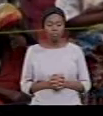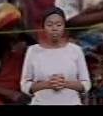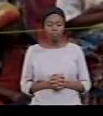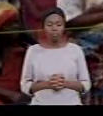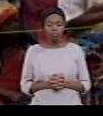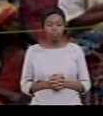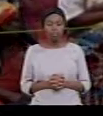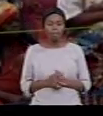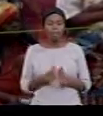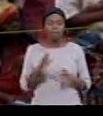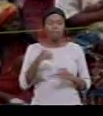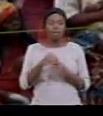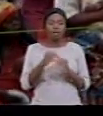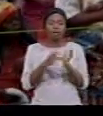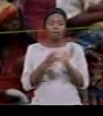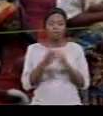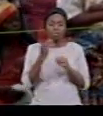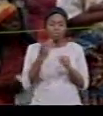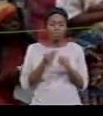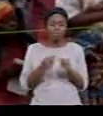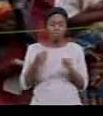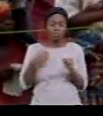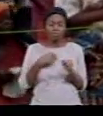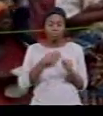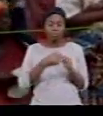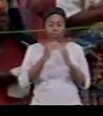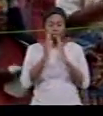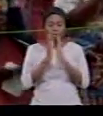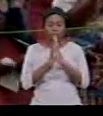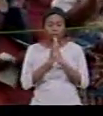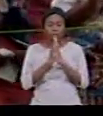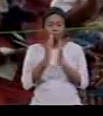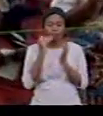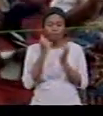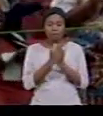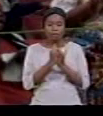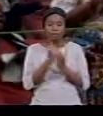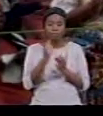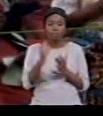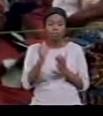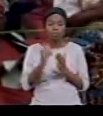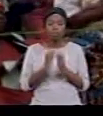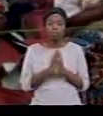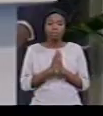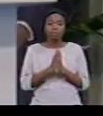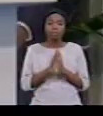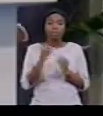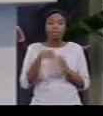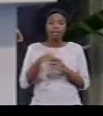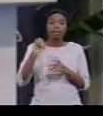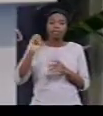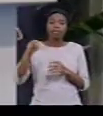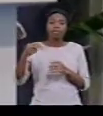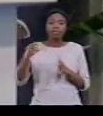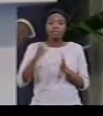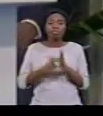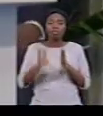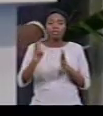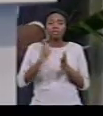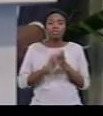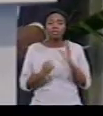In Jesus' name we pray. In Ephesians chapter 6, in verse